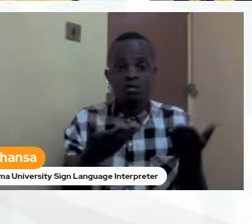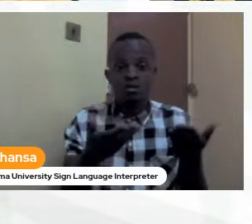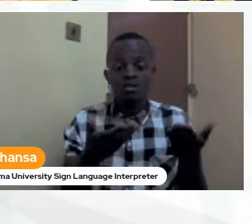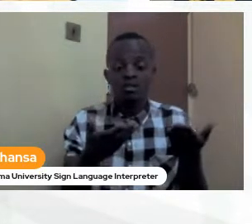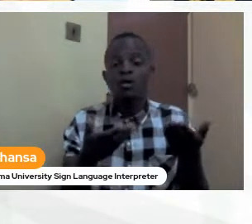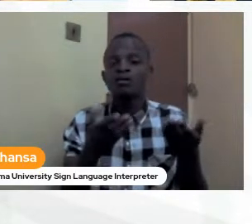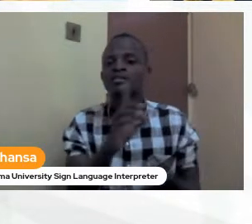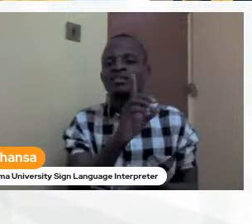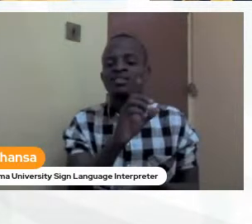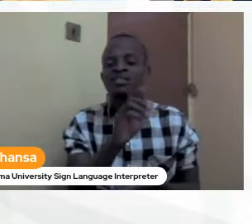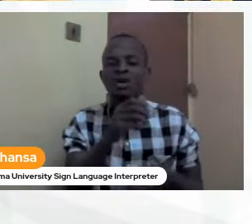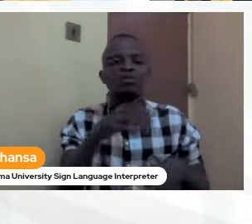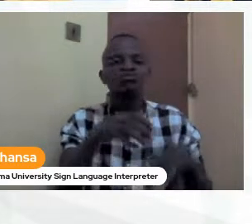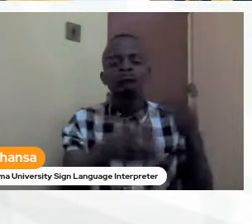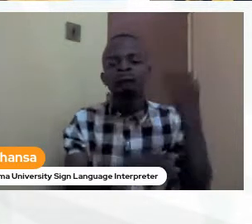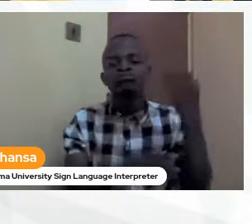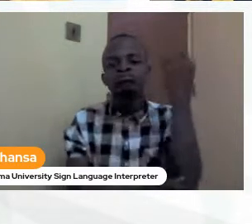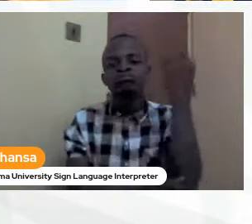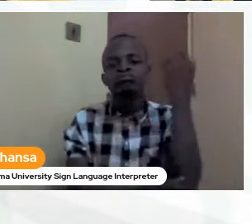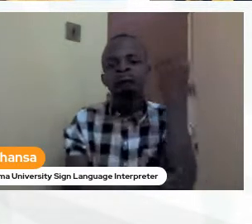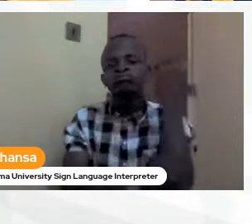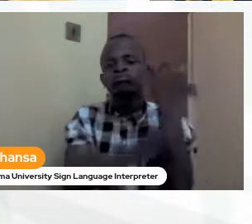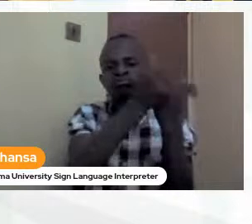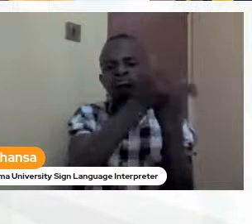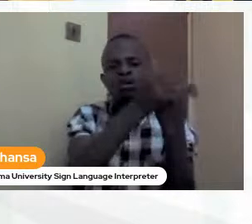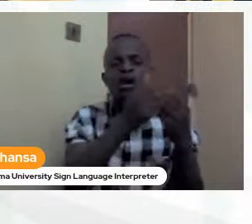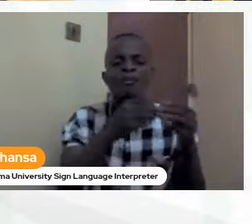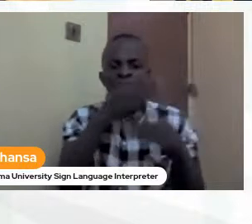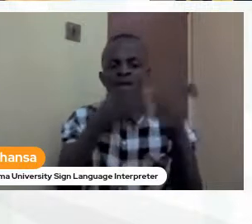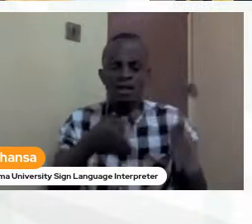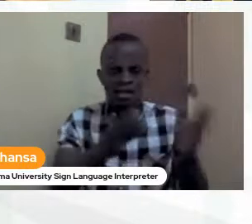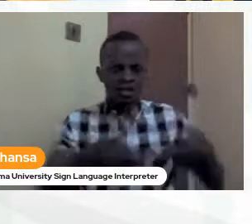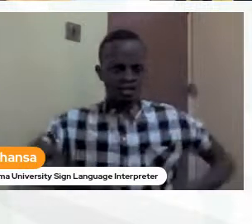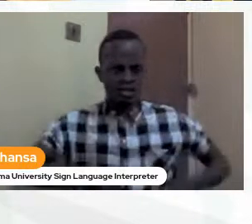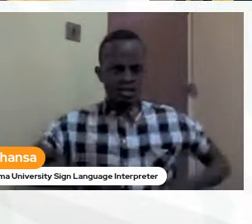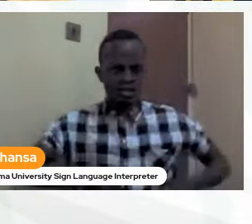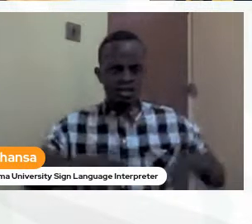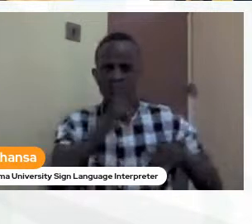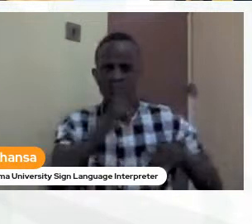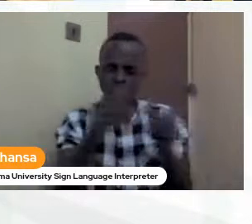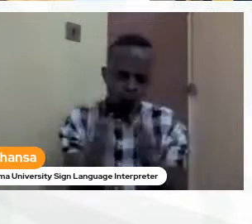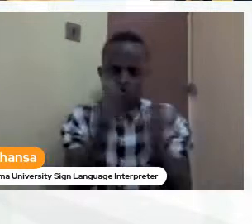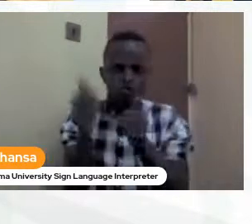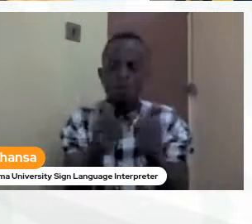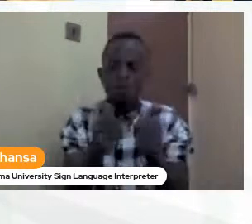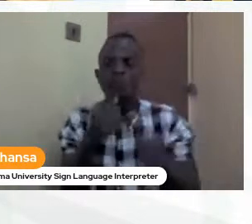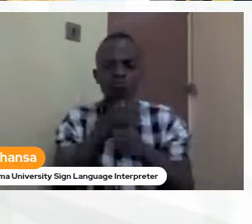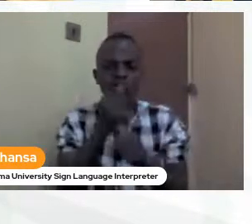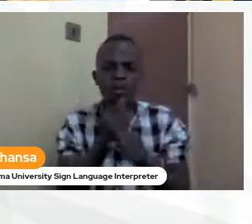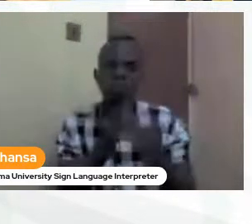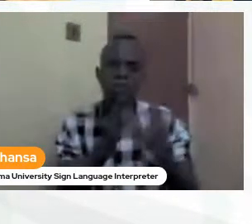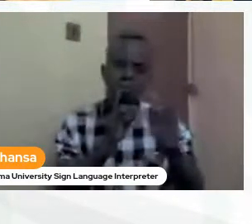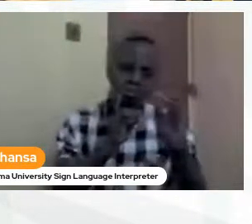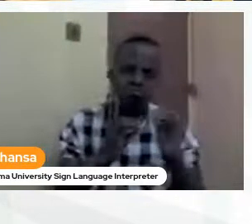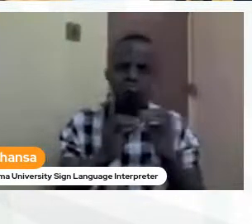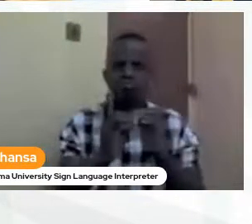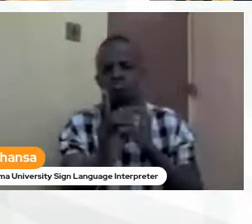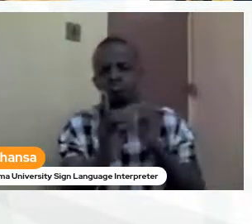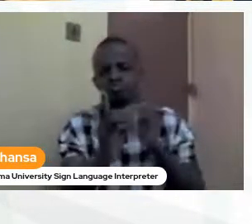that opportunity for adolescents and young people to be able to contribute to the discussion around their own